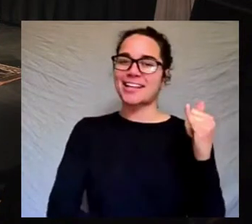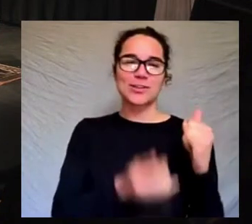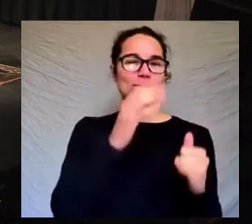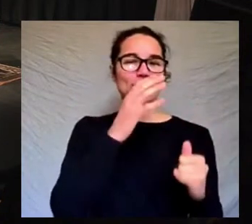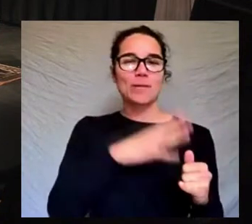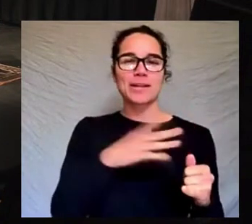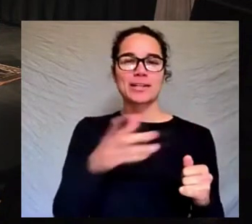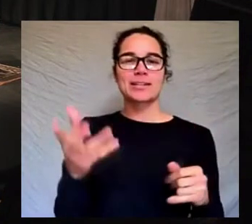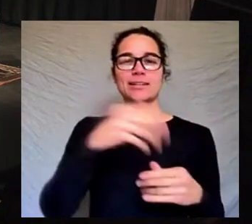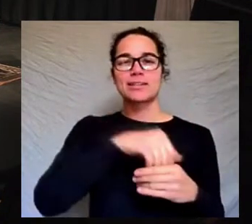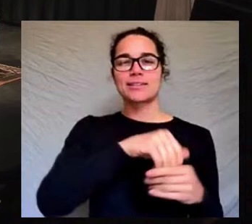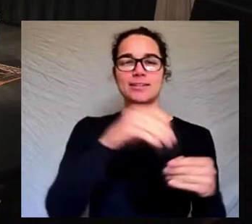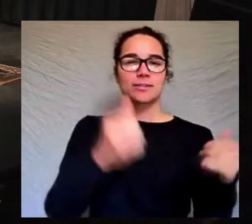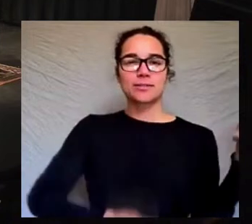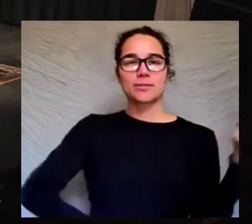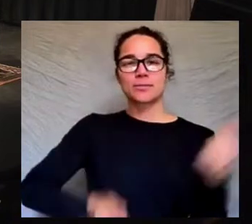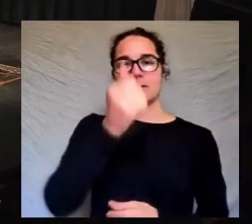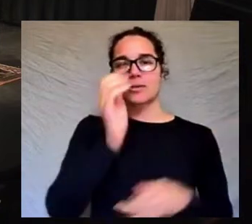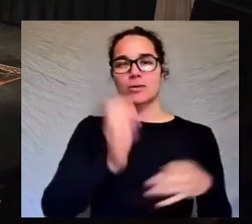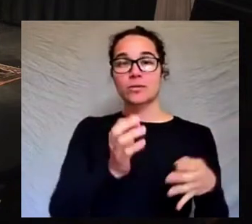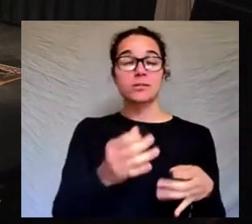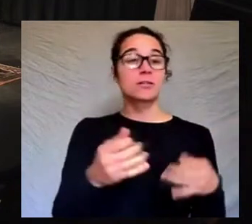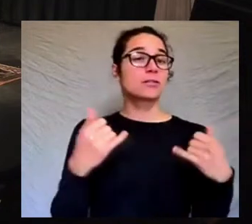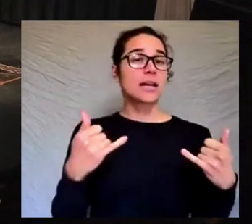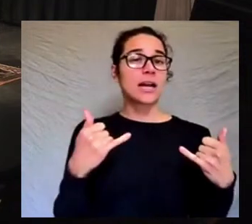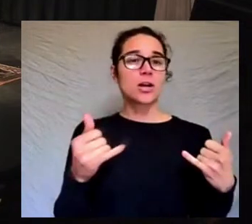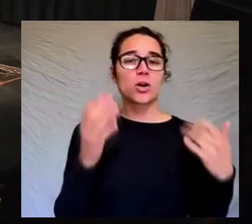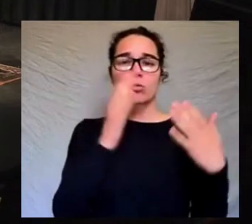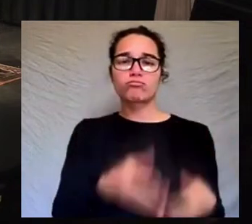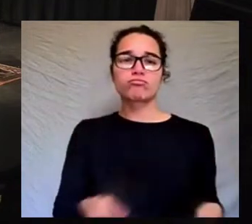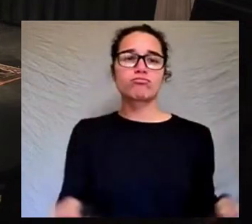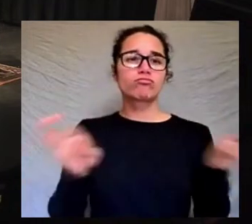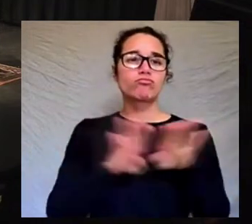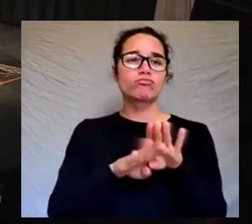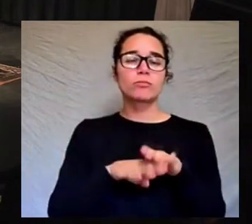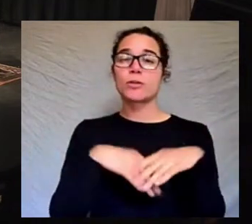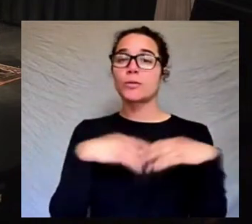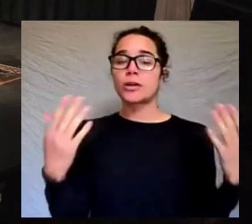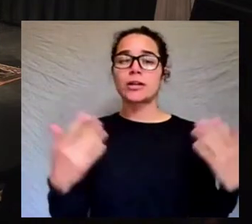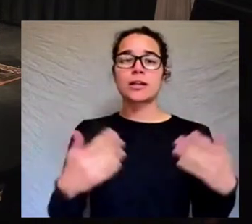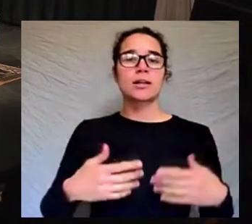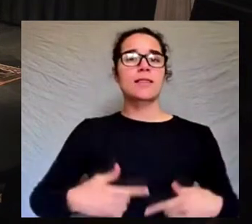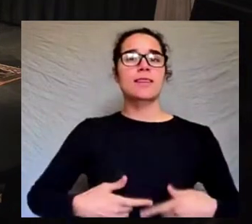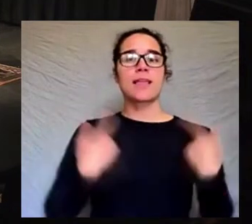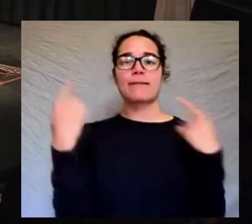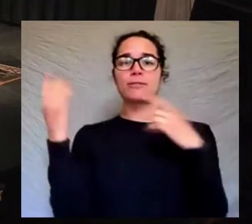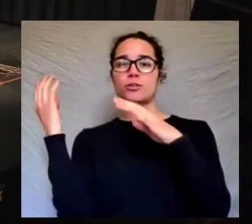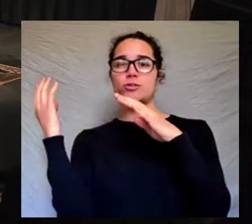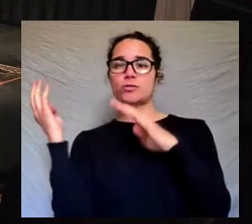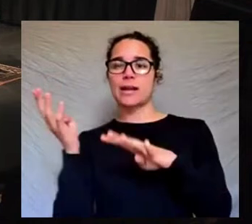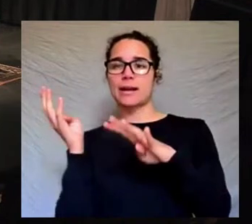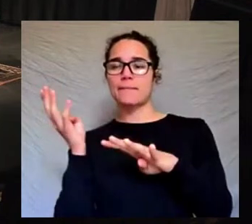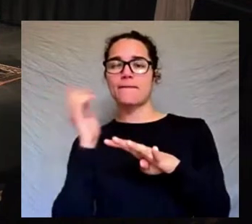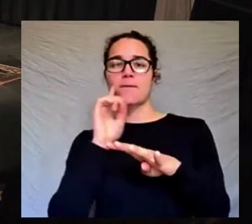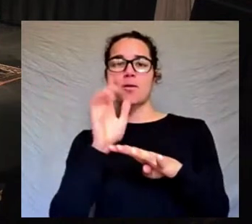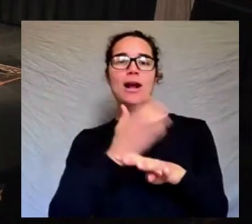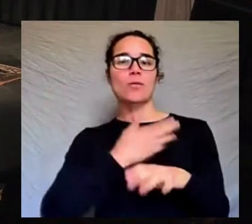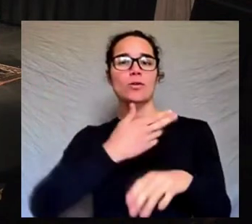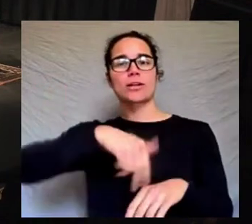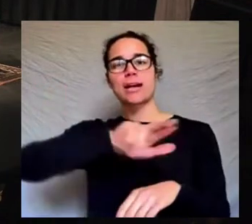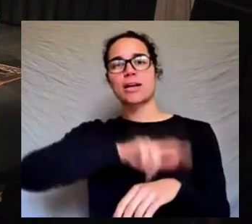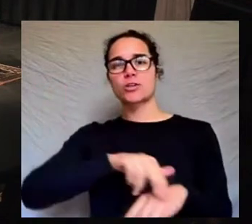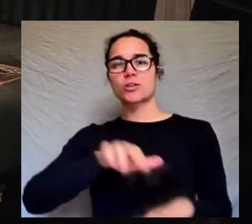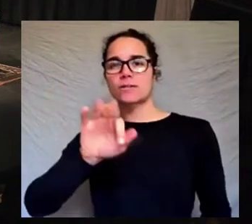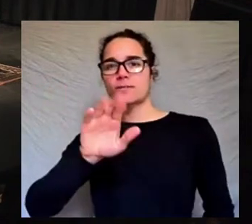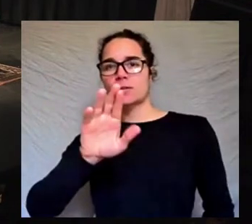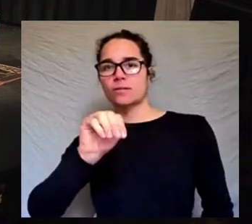court. This will bring to a close the live stream for our national forum. Thousands